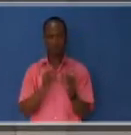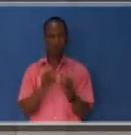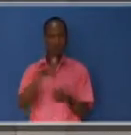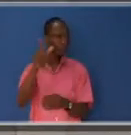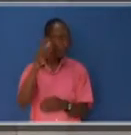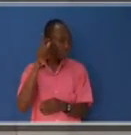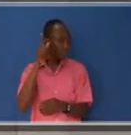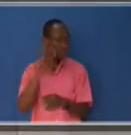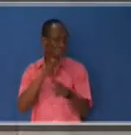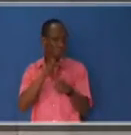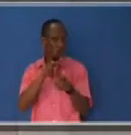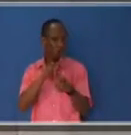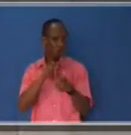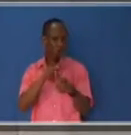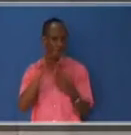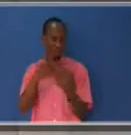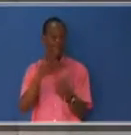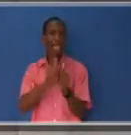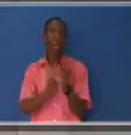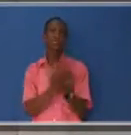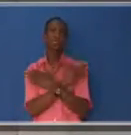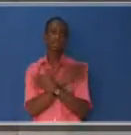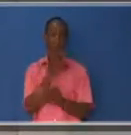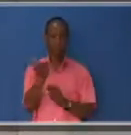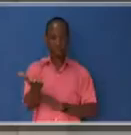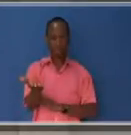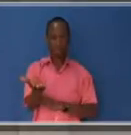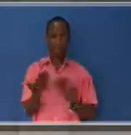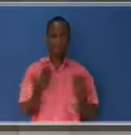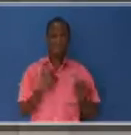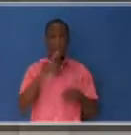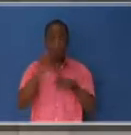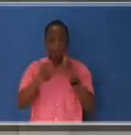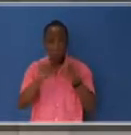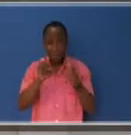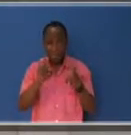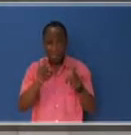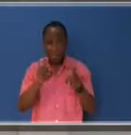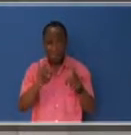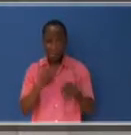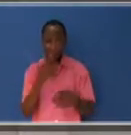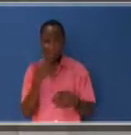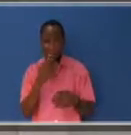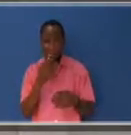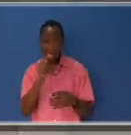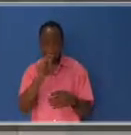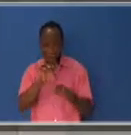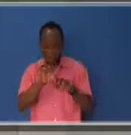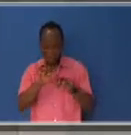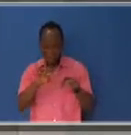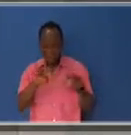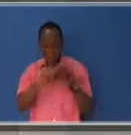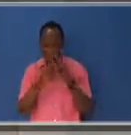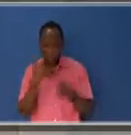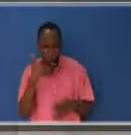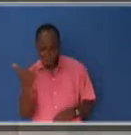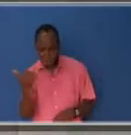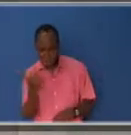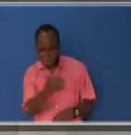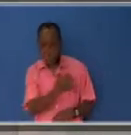say we tear our consulting and we see another beara. What's the Musa beara? Screens no so no, numbers not ever,